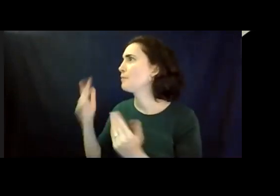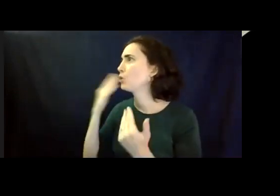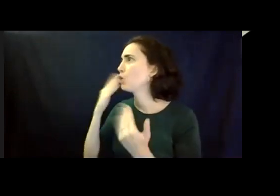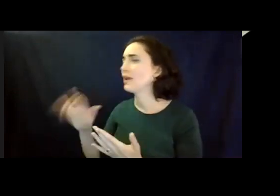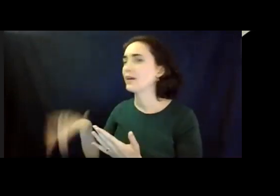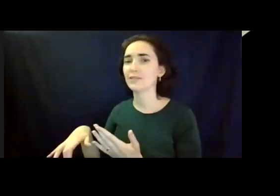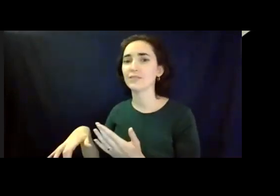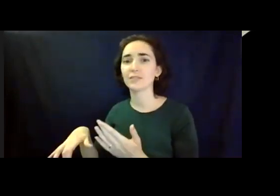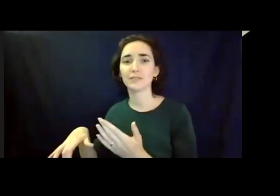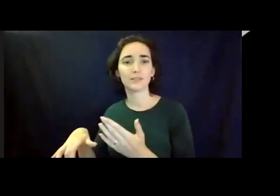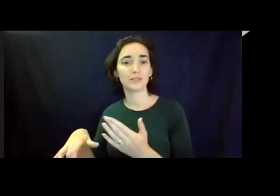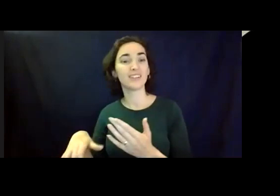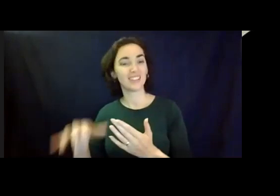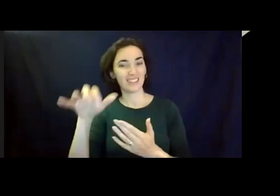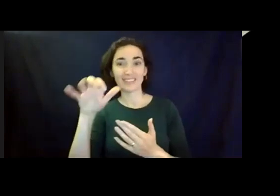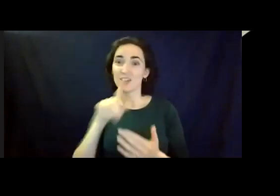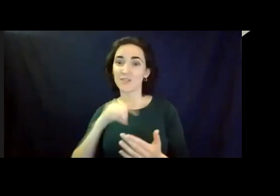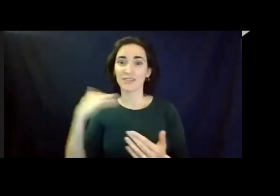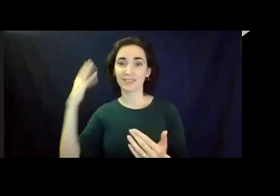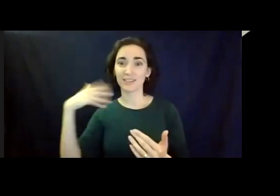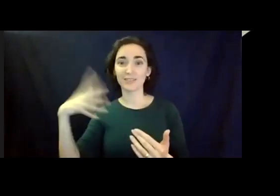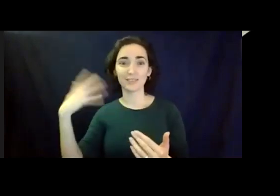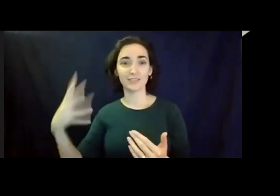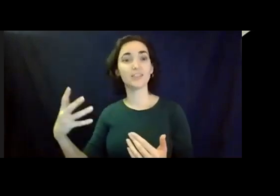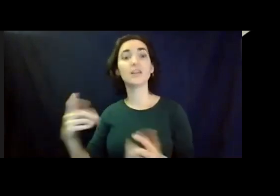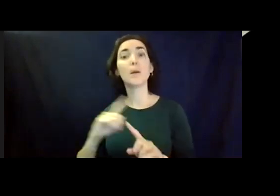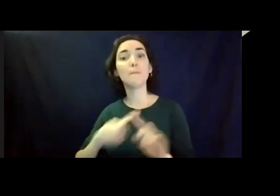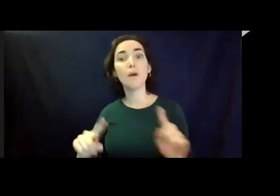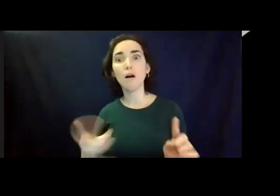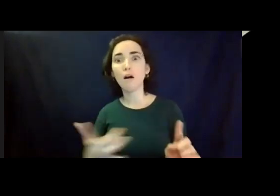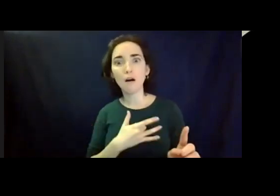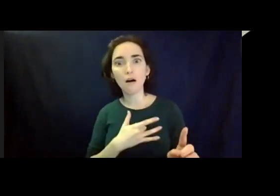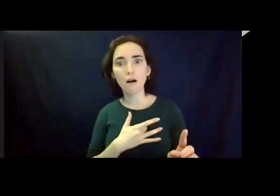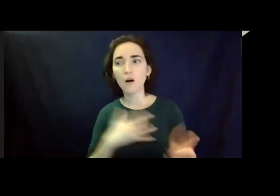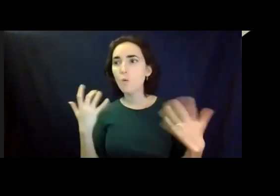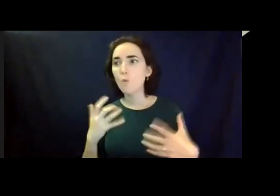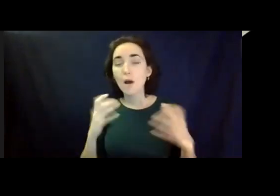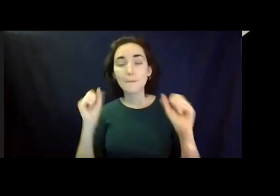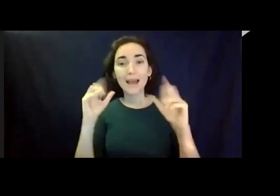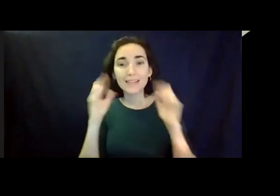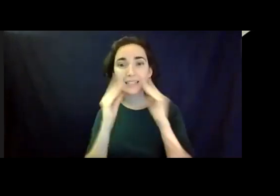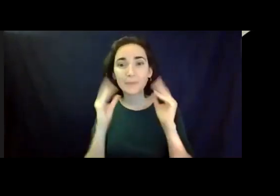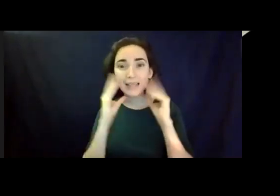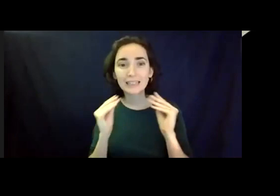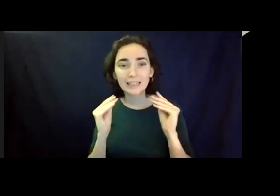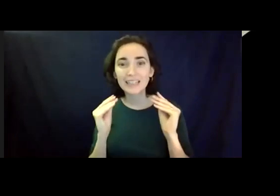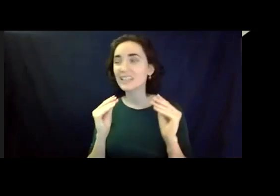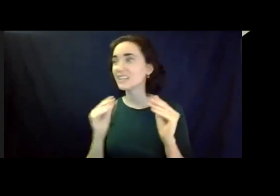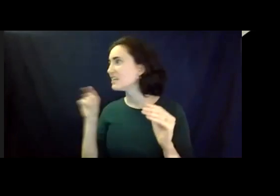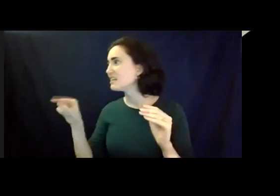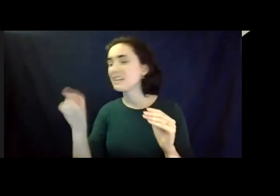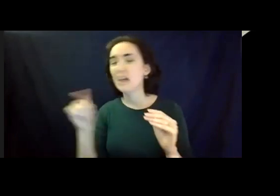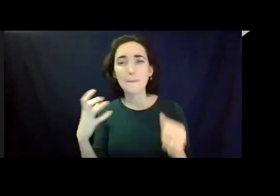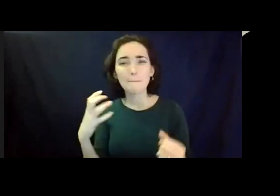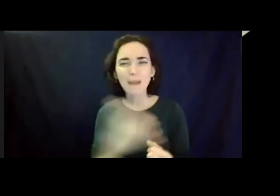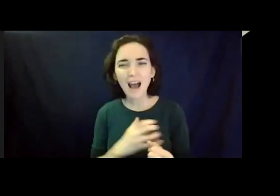insane. That's because it was insane. But it was the most magical experience to be among such powerful